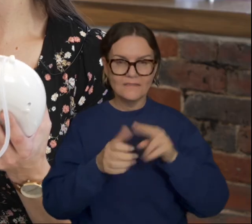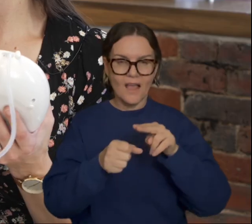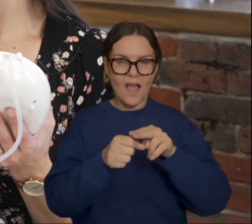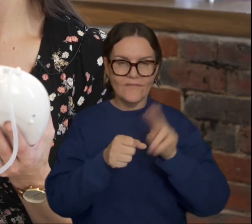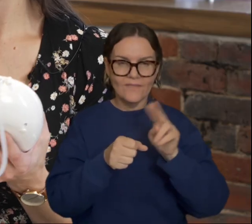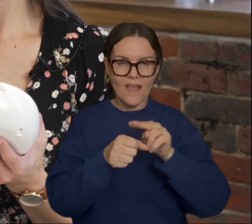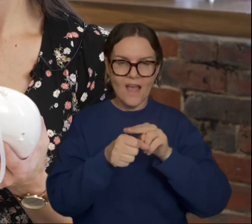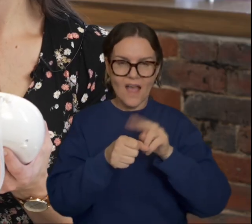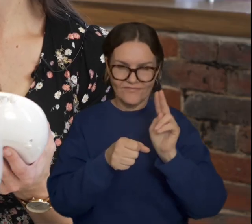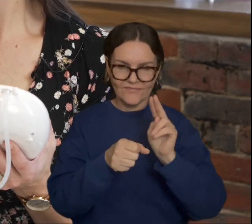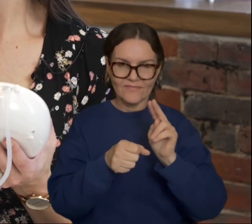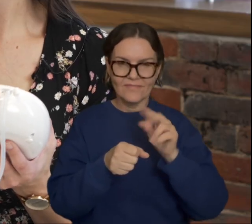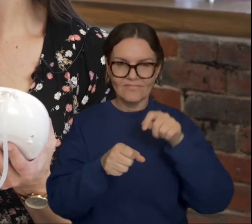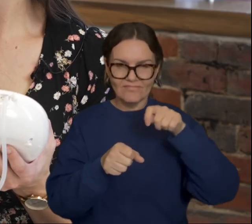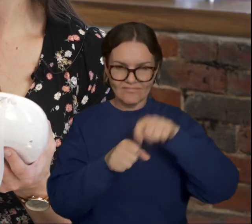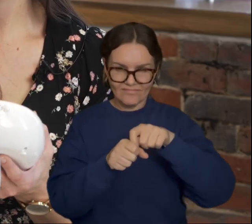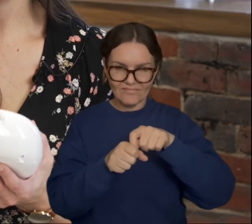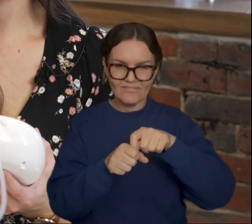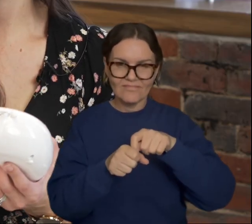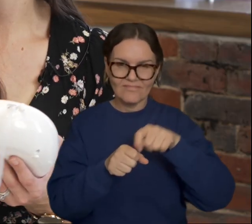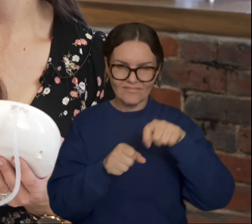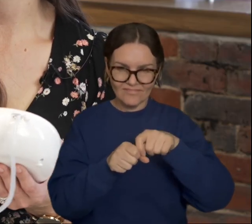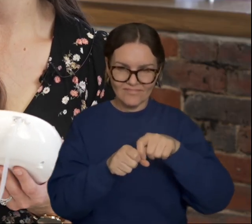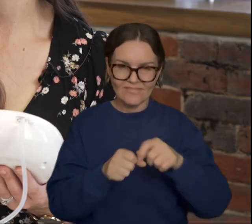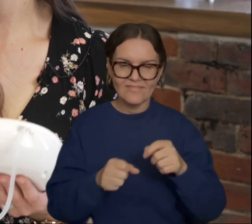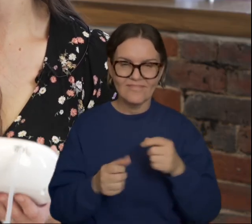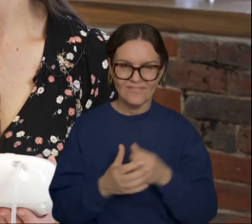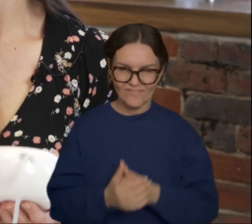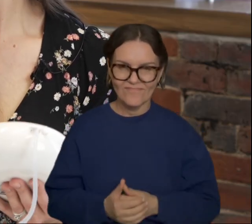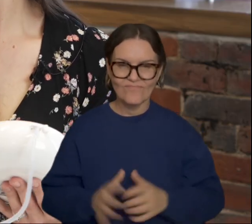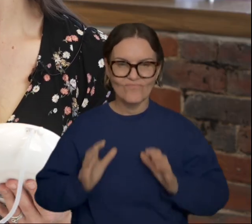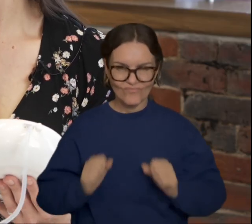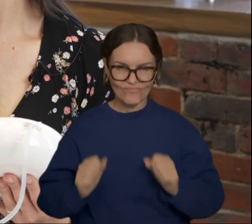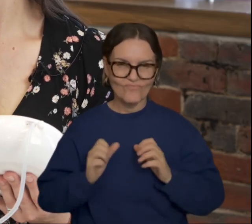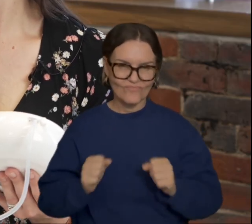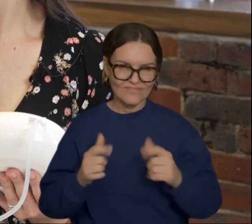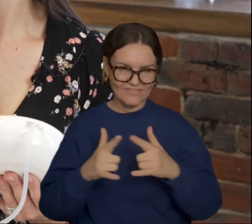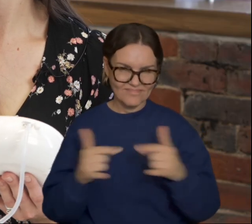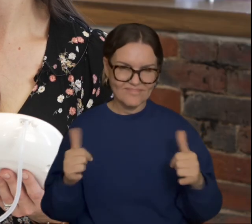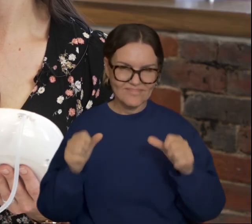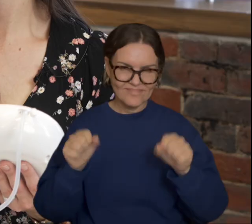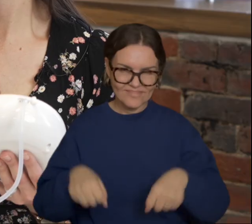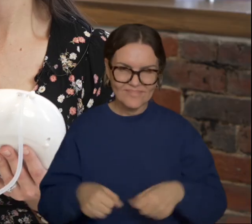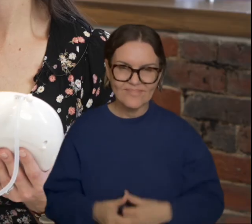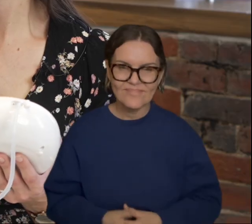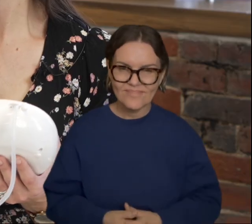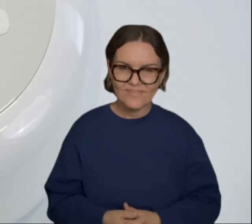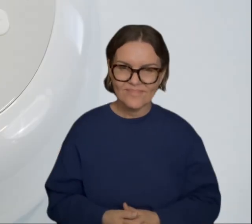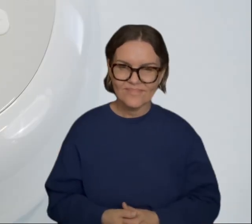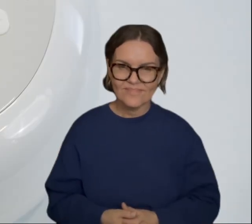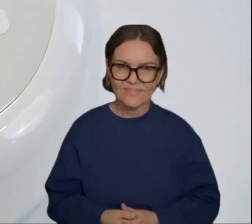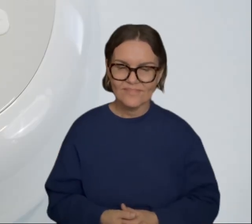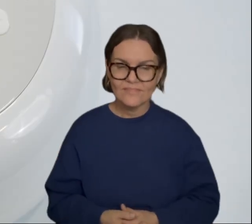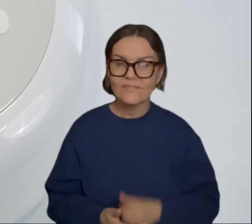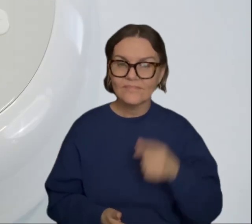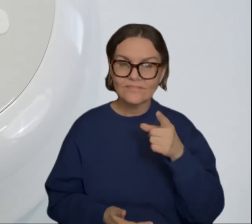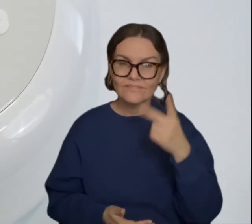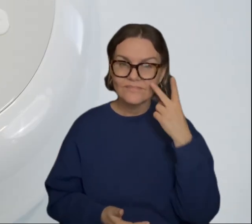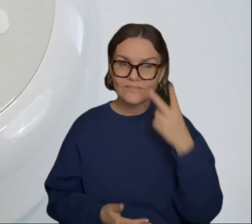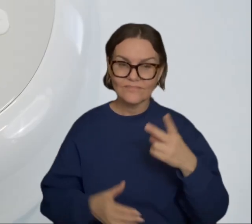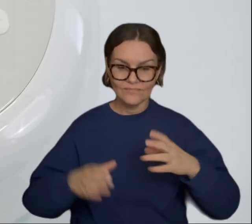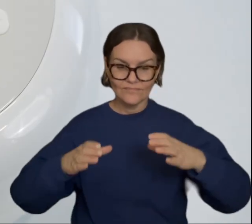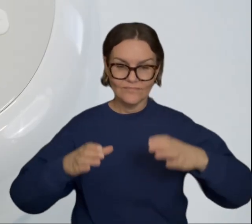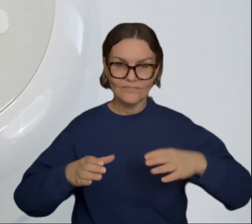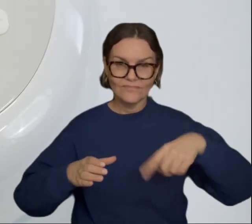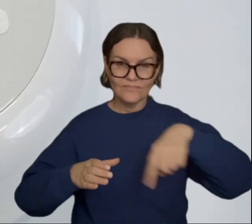silicone cap off, connect your second set of tubing and your second collection kit, and you can pump both sides at the same time. Your Cimilre S6